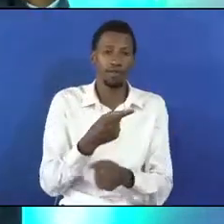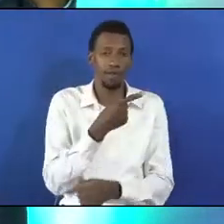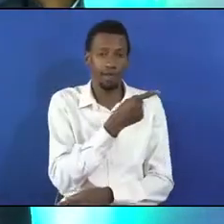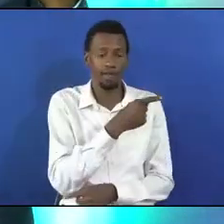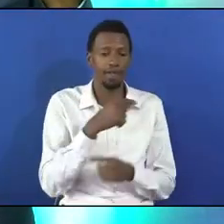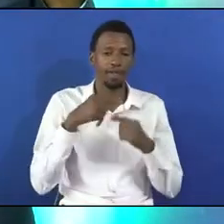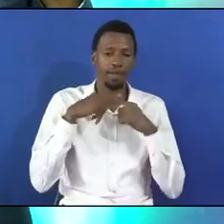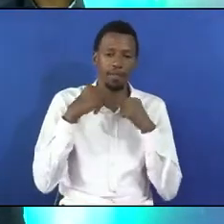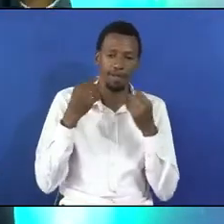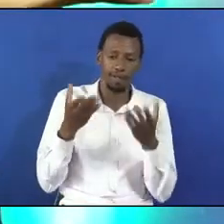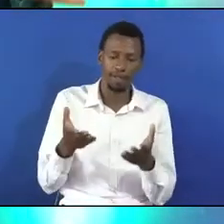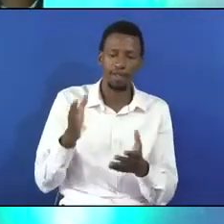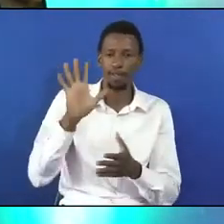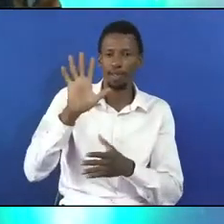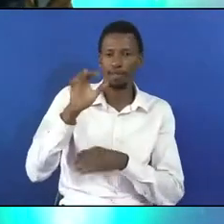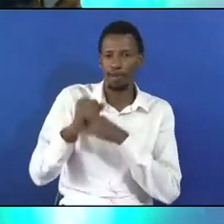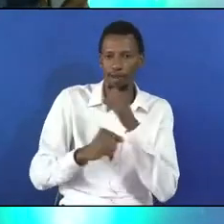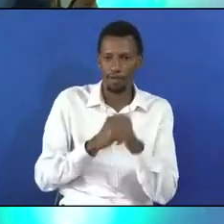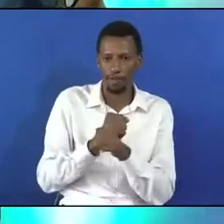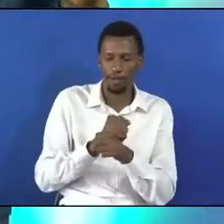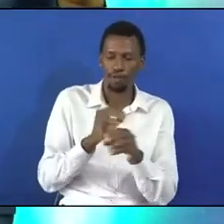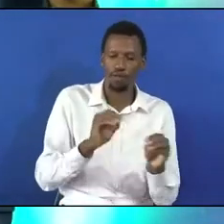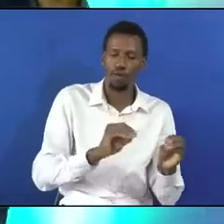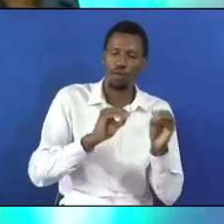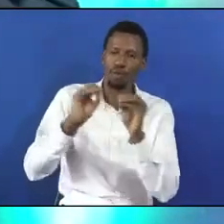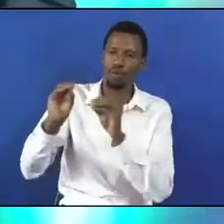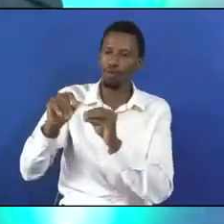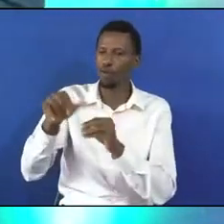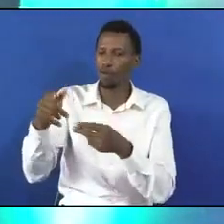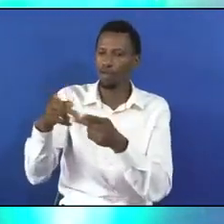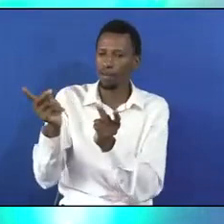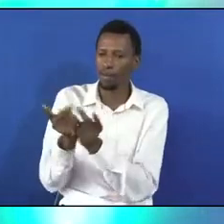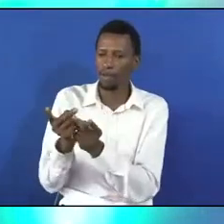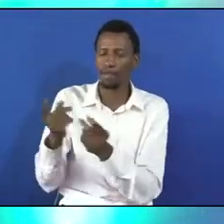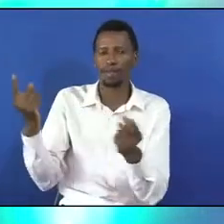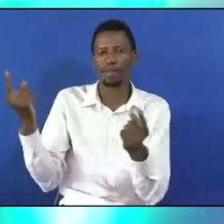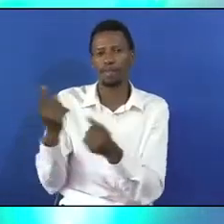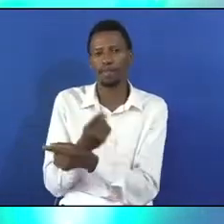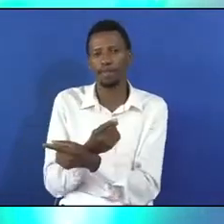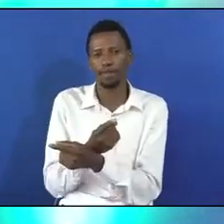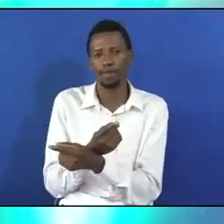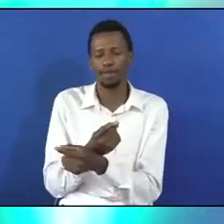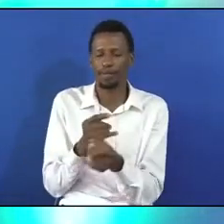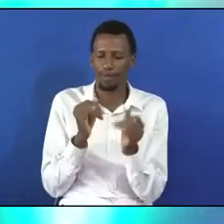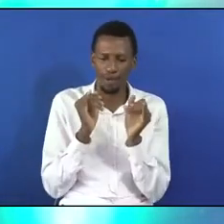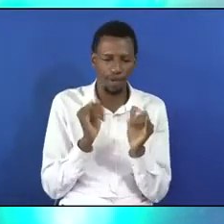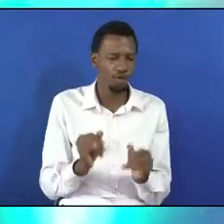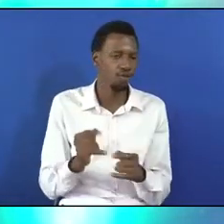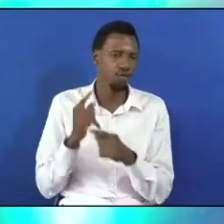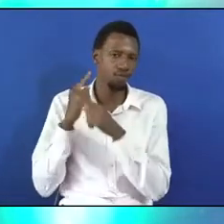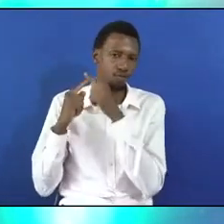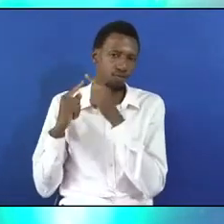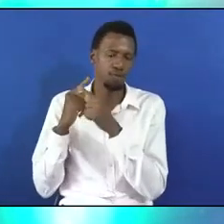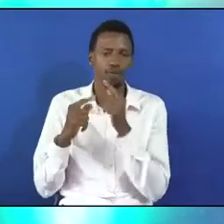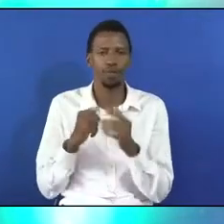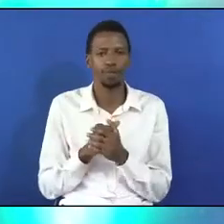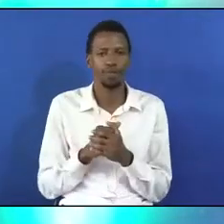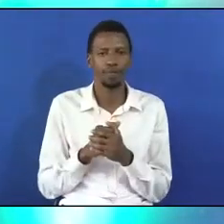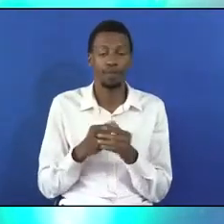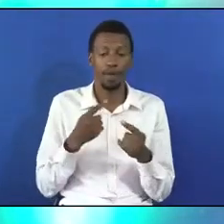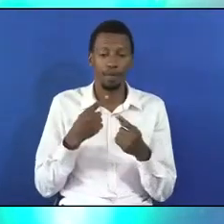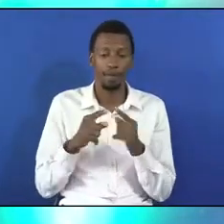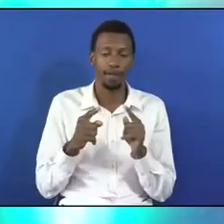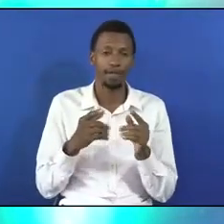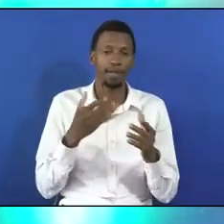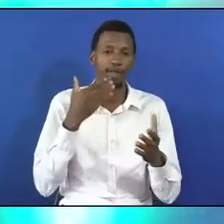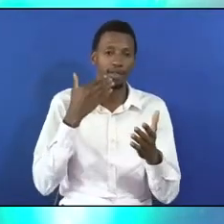5 years. I've gone to another district. It's totally different. New experiences whatsoever. But we thank